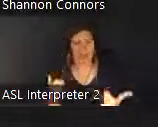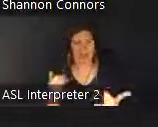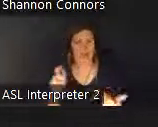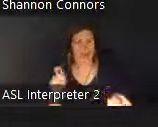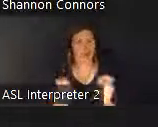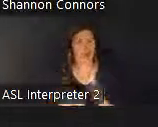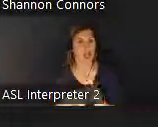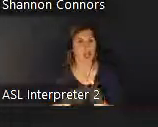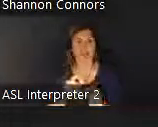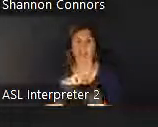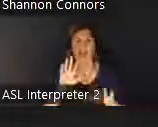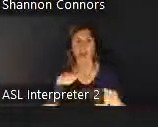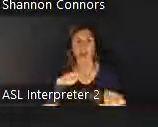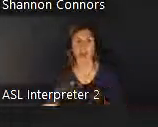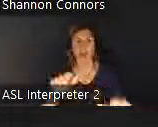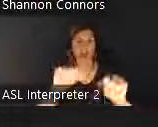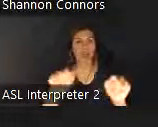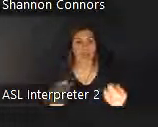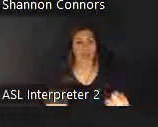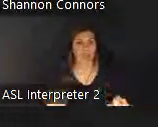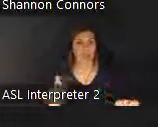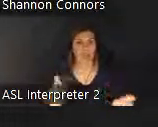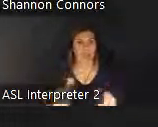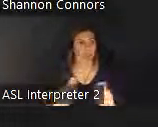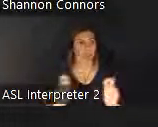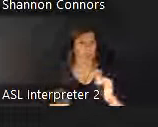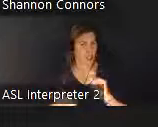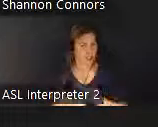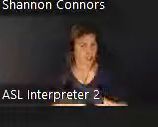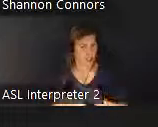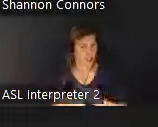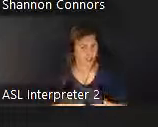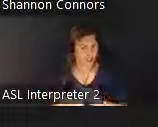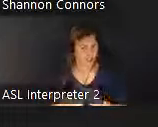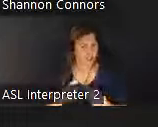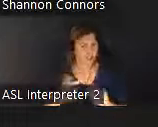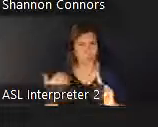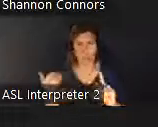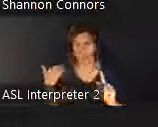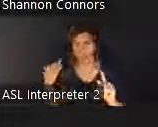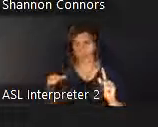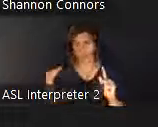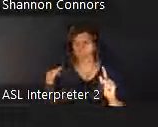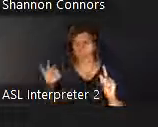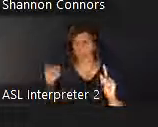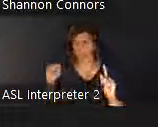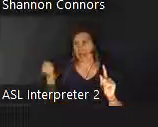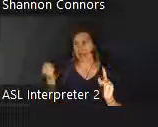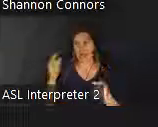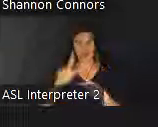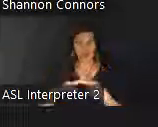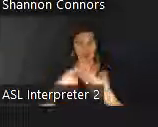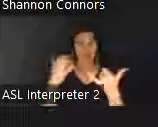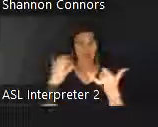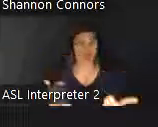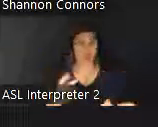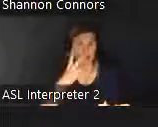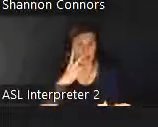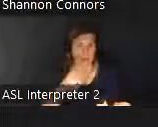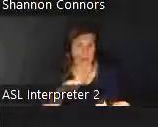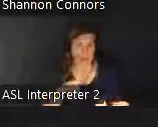river corridor structure from the late 90s to today. This in many ways is a